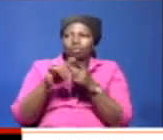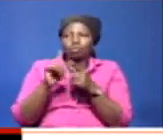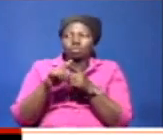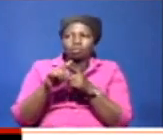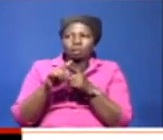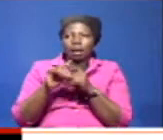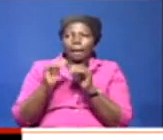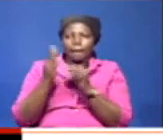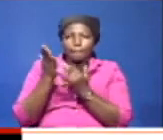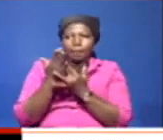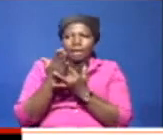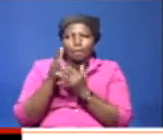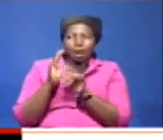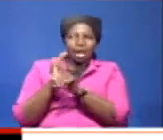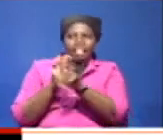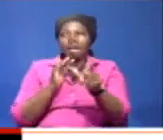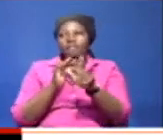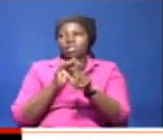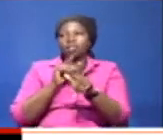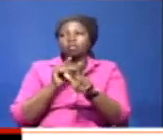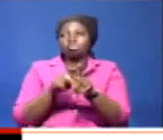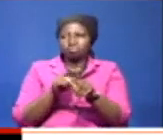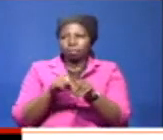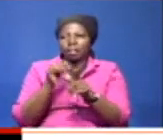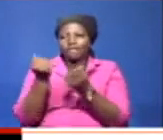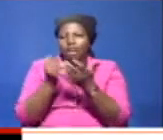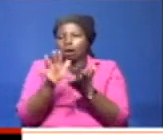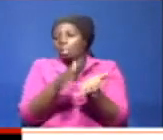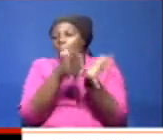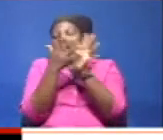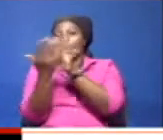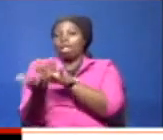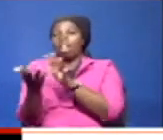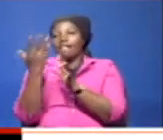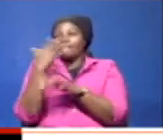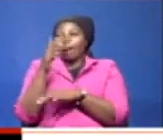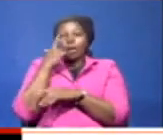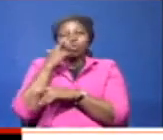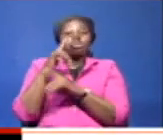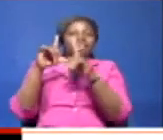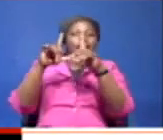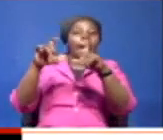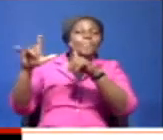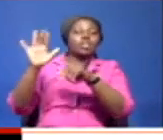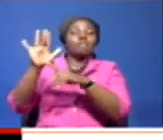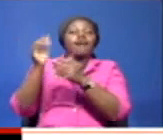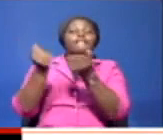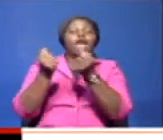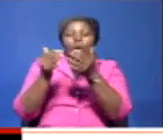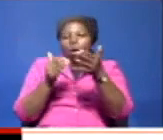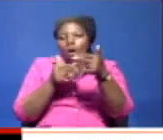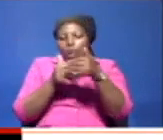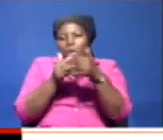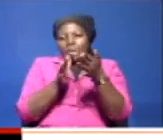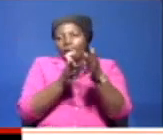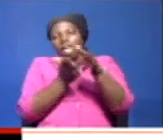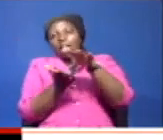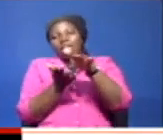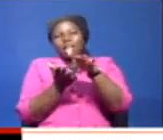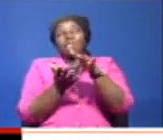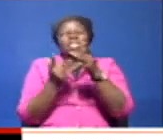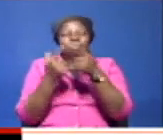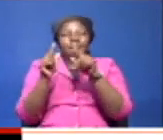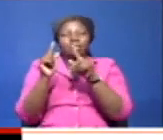banked. His car got off onto the edge of that bank, and we all saw the pictures of his car just about to roll. But,